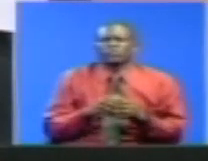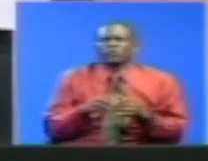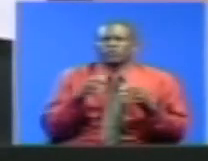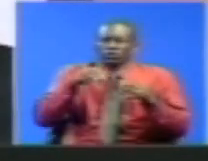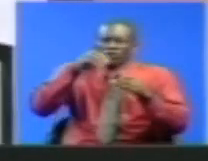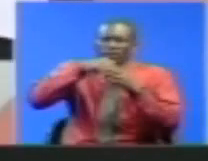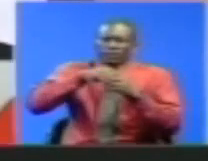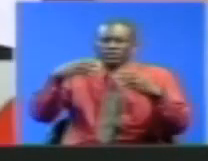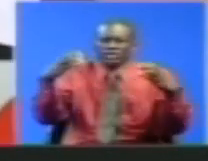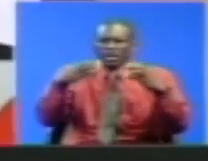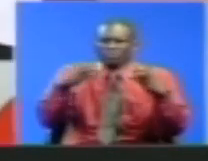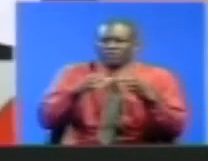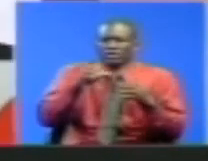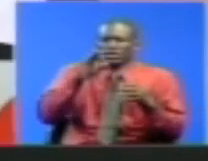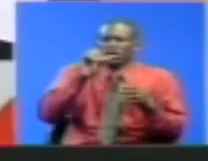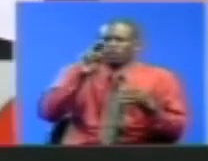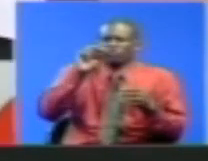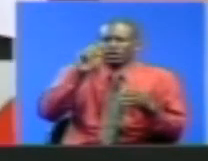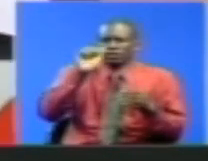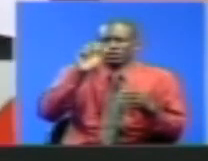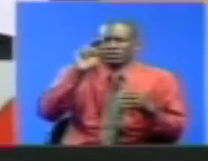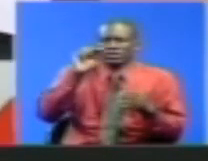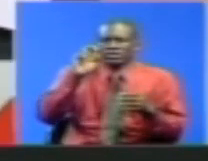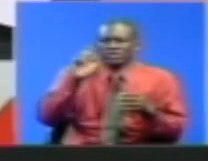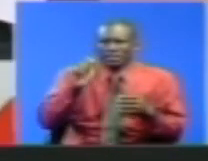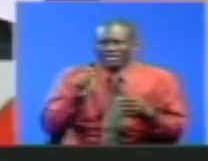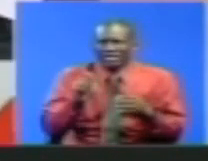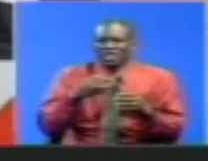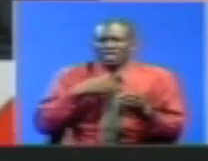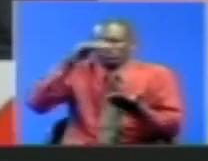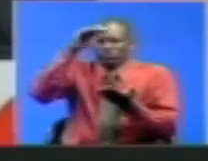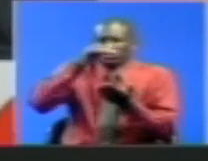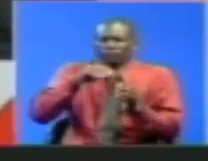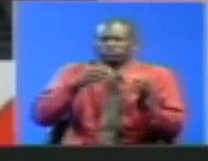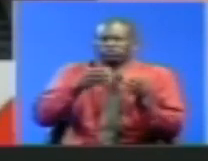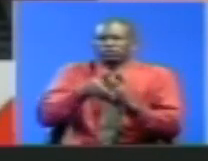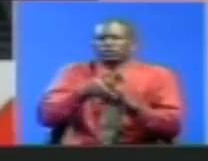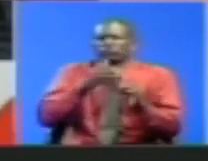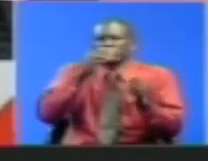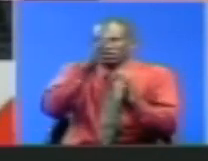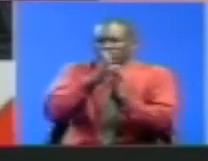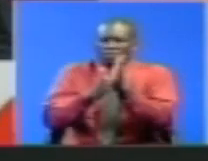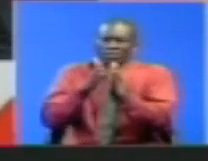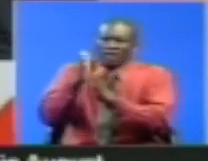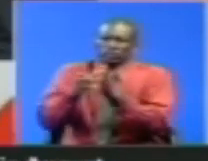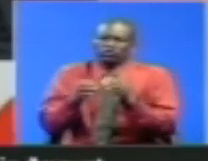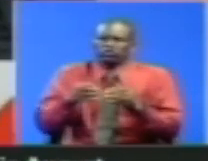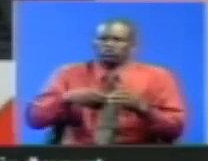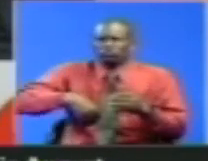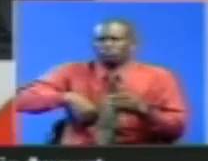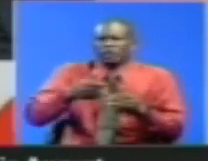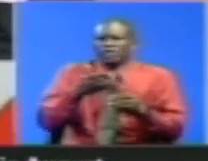Investment company Fountain Enterprise Program FEP Holdings has dropped plans to buy 25% of Credit Bank and is further selling off